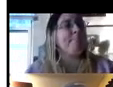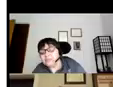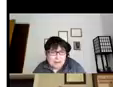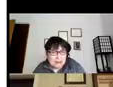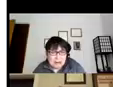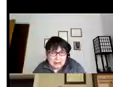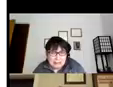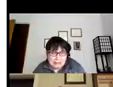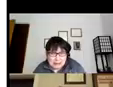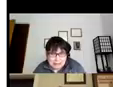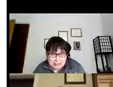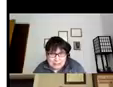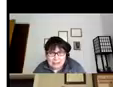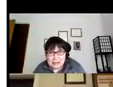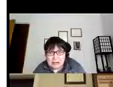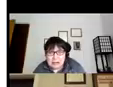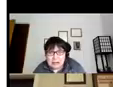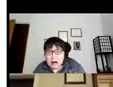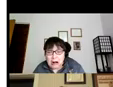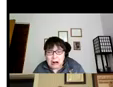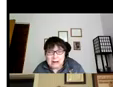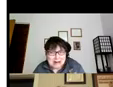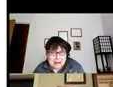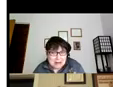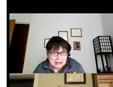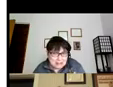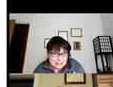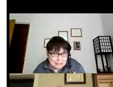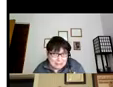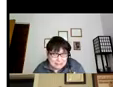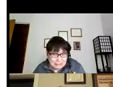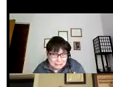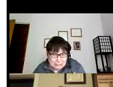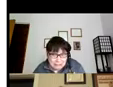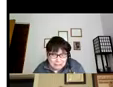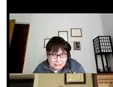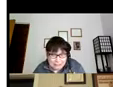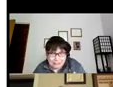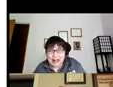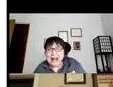meal sharing and our conversations are inherently subversive.